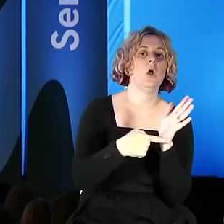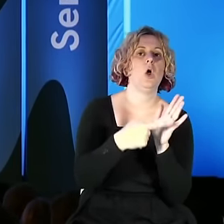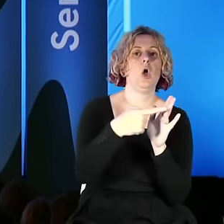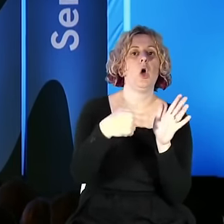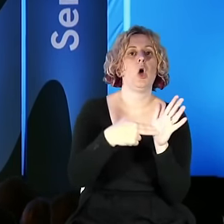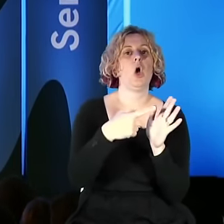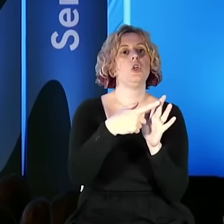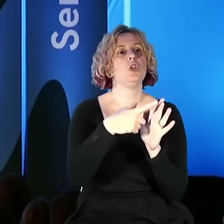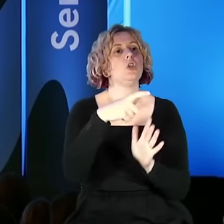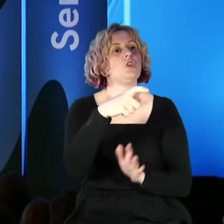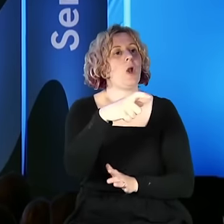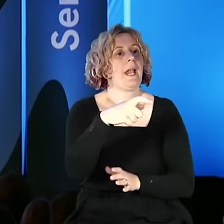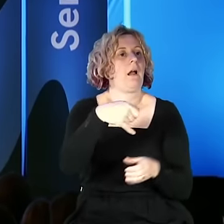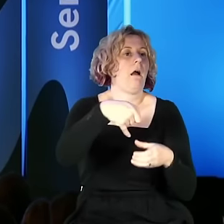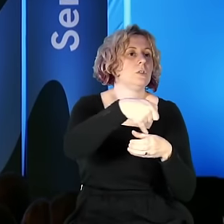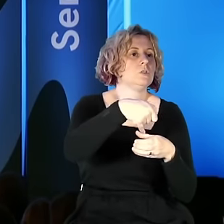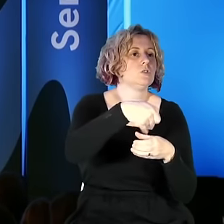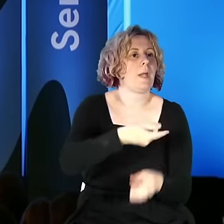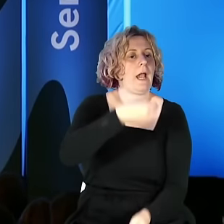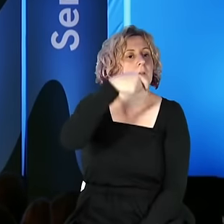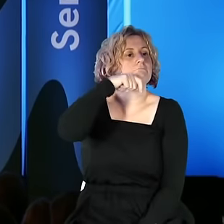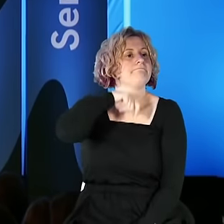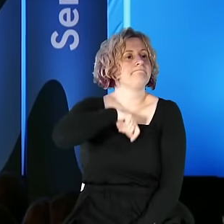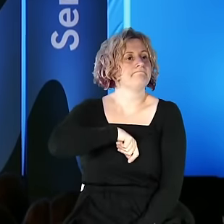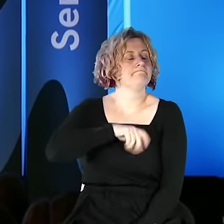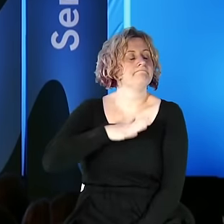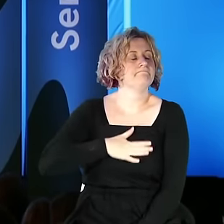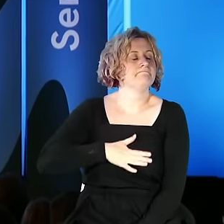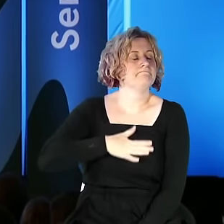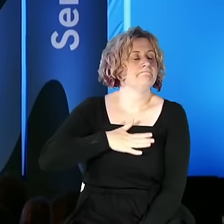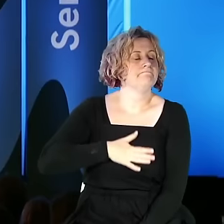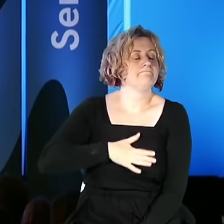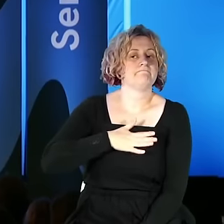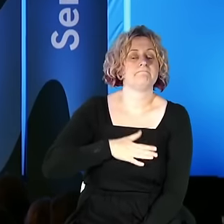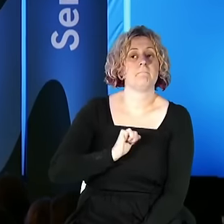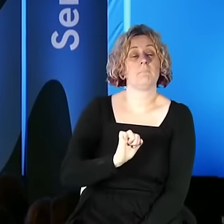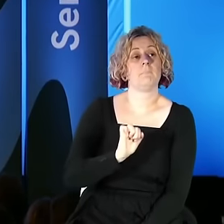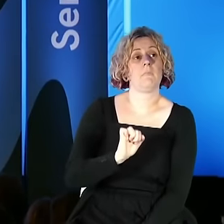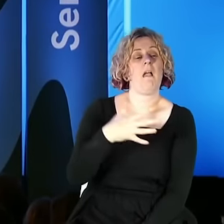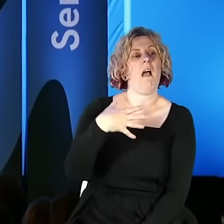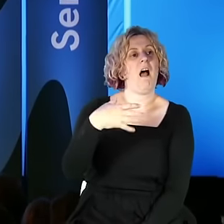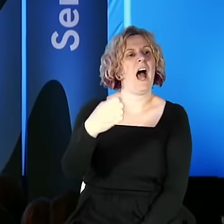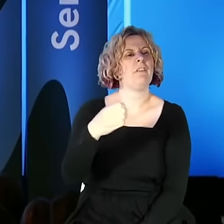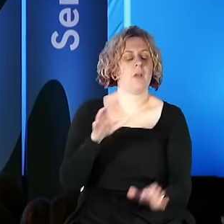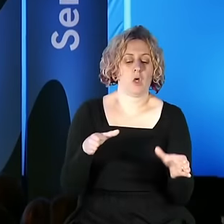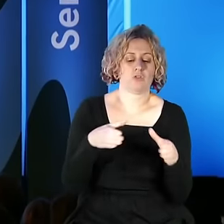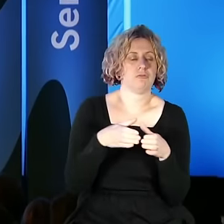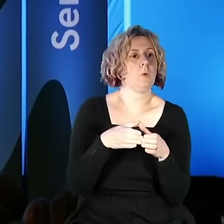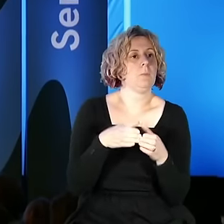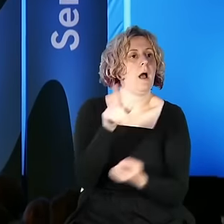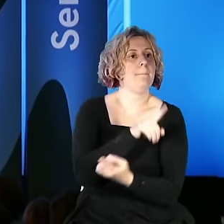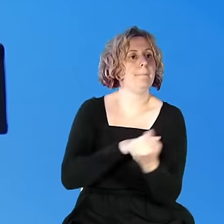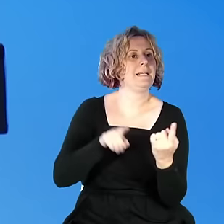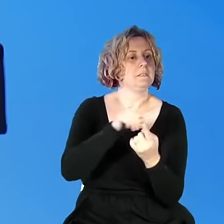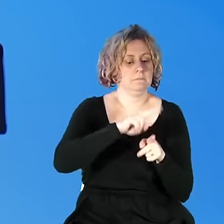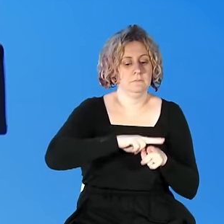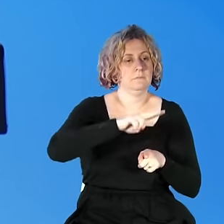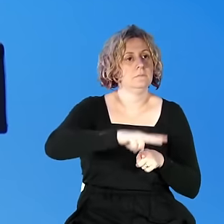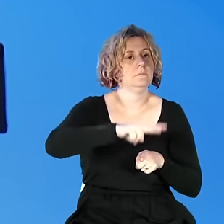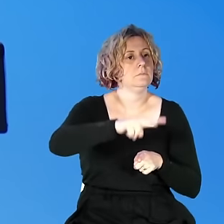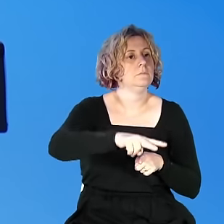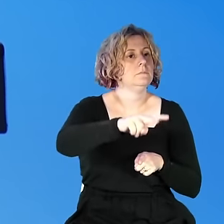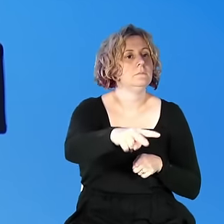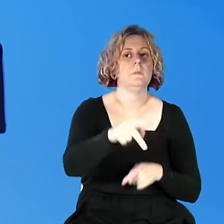Keswick Museum, providing a group meeting every 2 weeks for people living with dementia, plus their carers, and